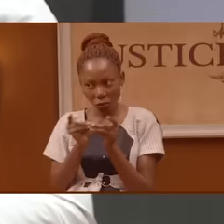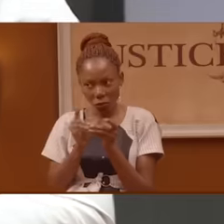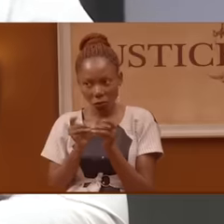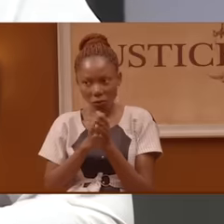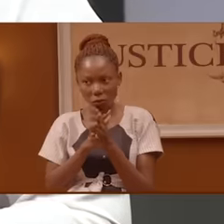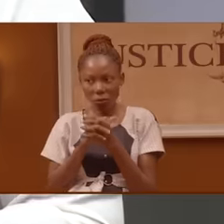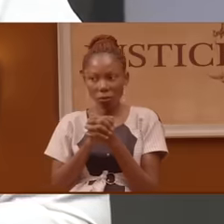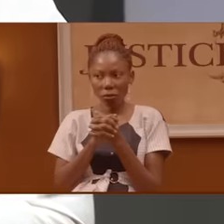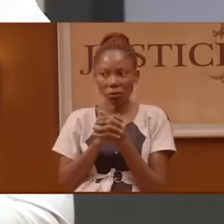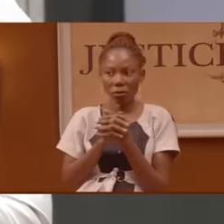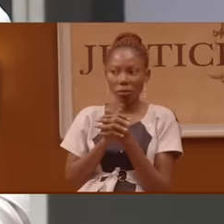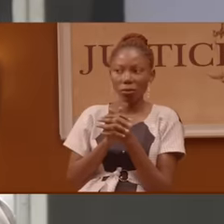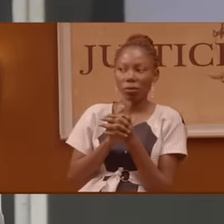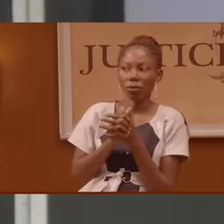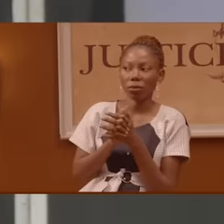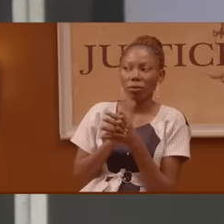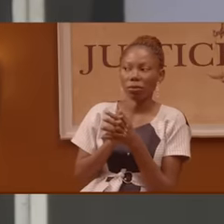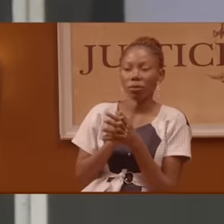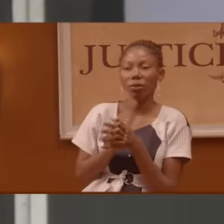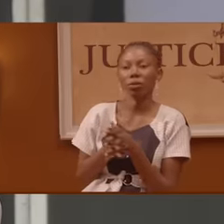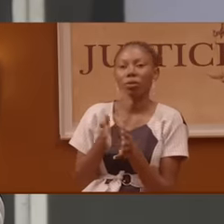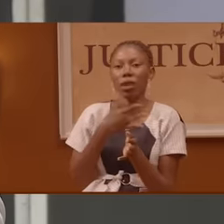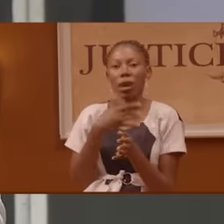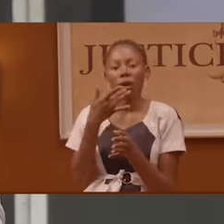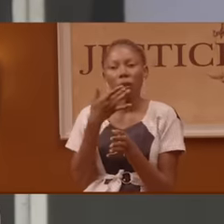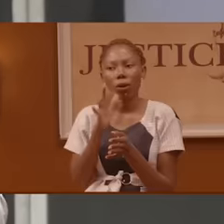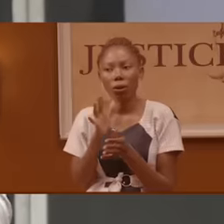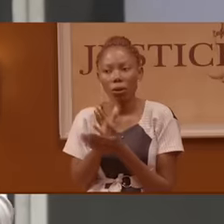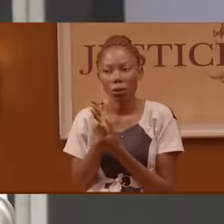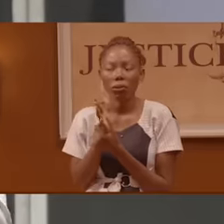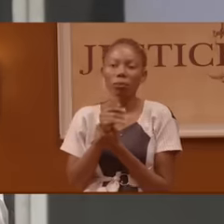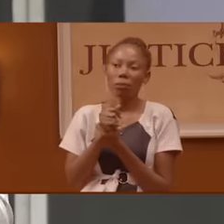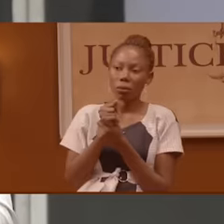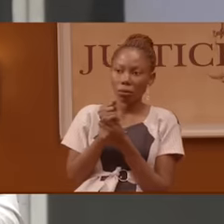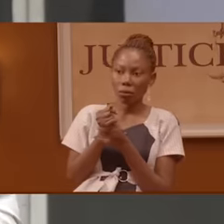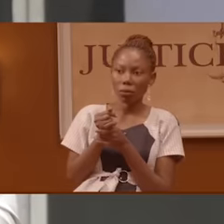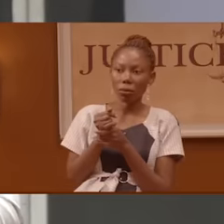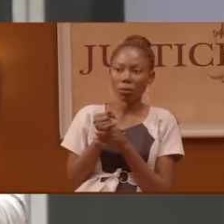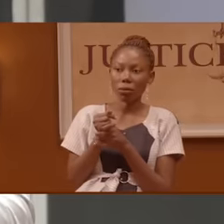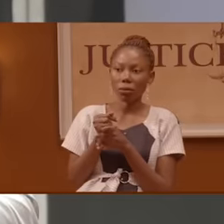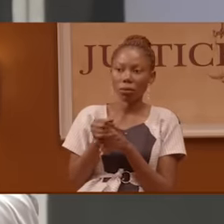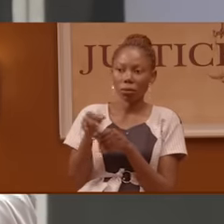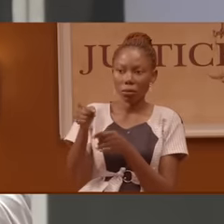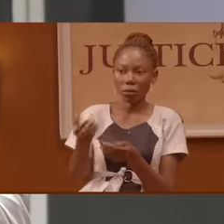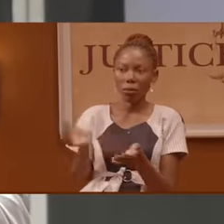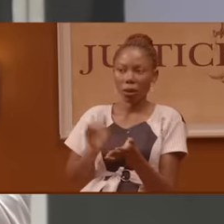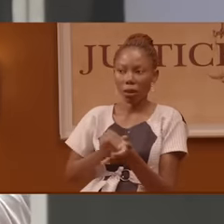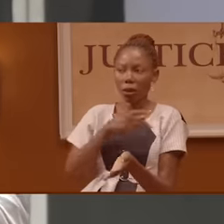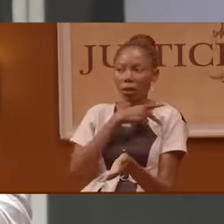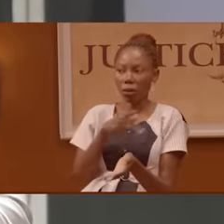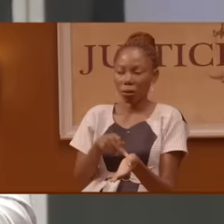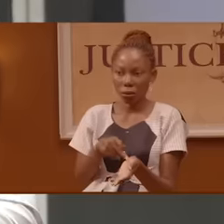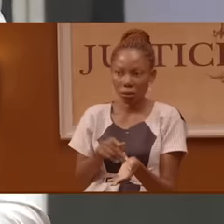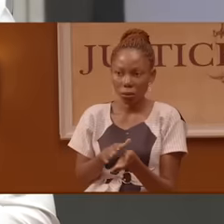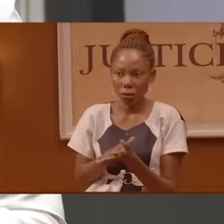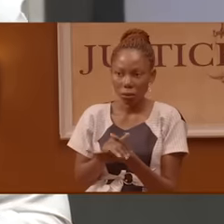to be seeing. And luckily, miraculously, I had a pregnancy. Because